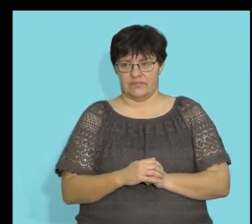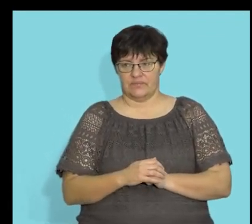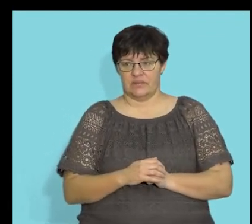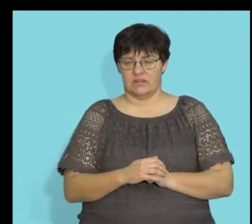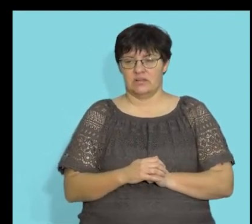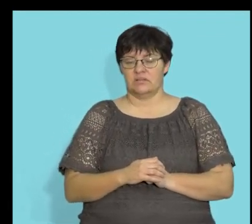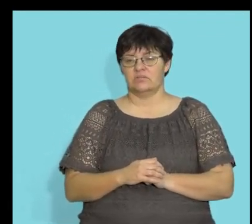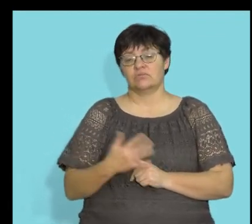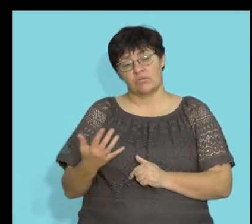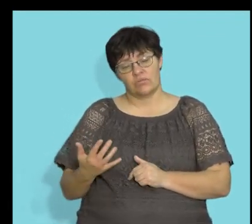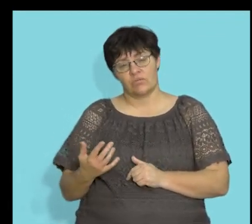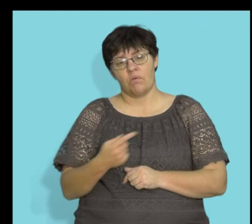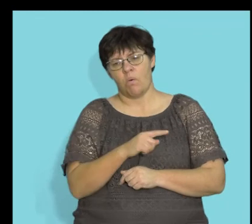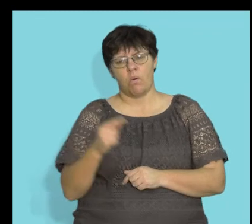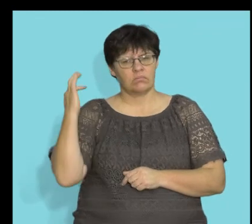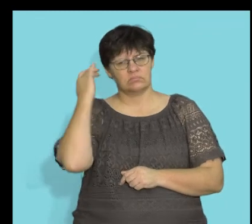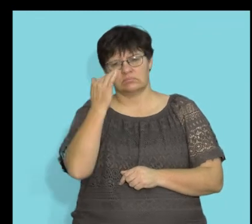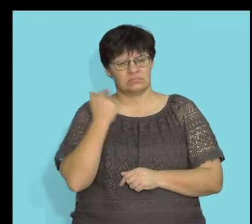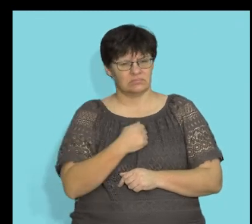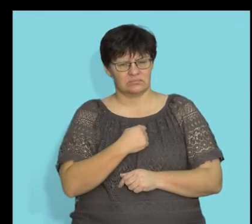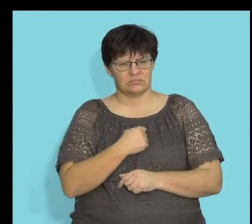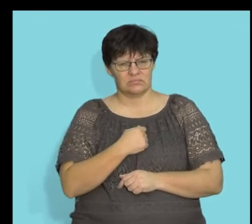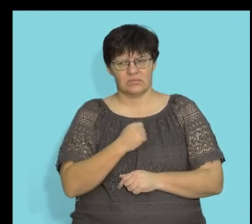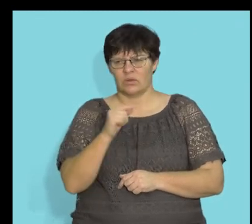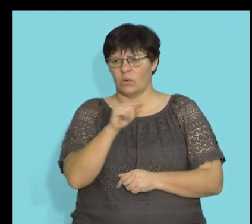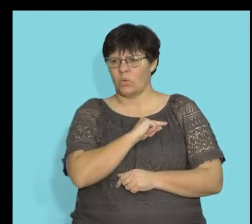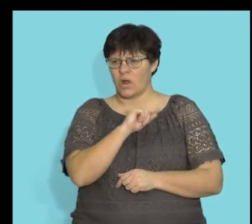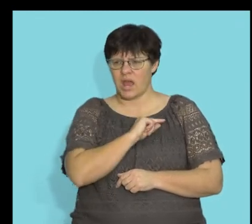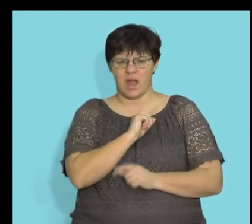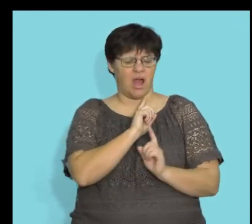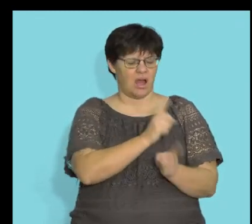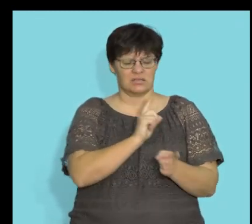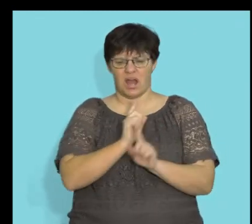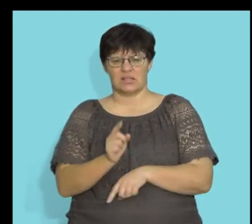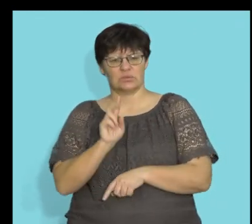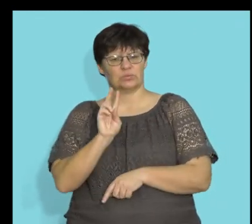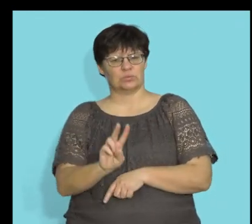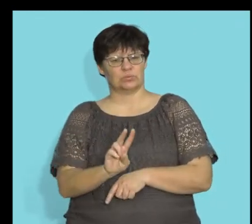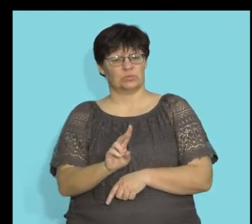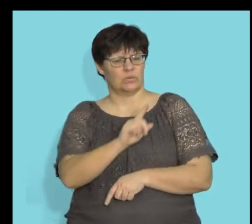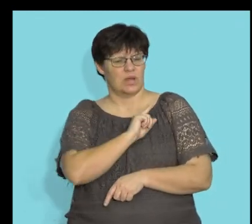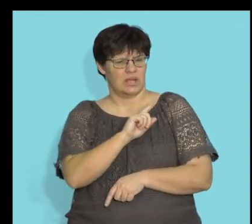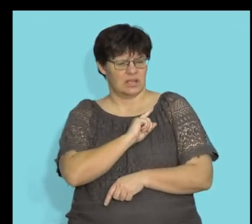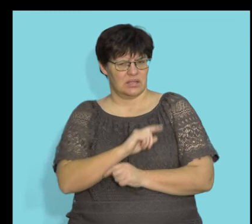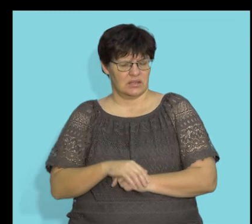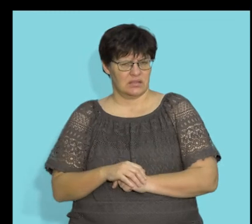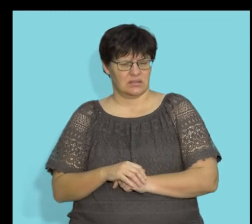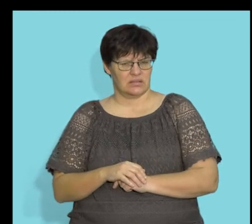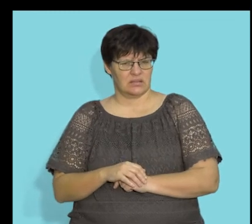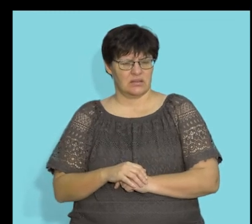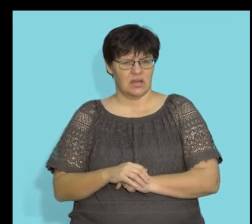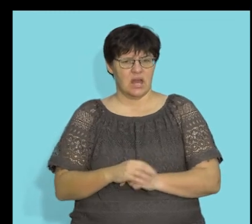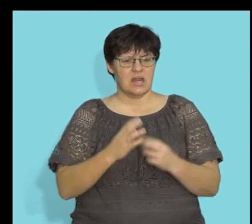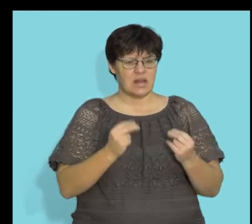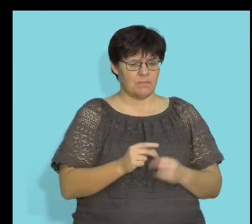5. Now guys, I'm sure that everyone's wondering, why are there two answers for n? How come there are